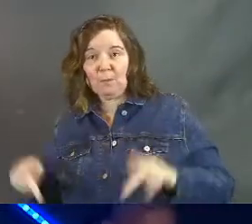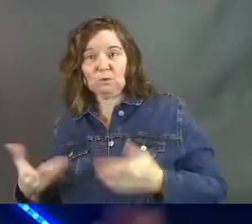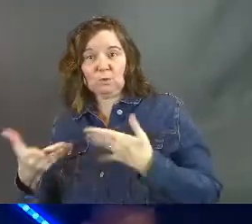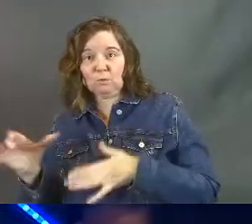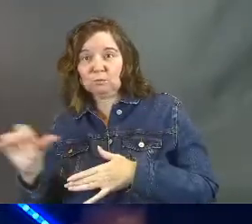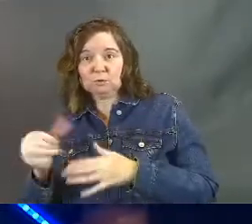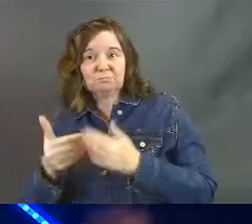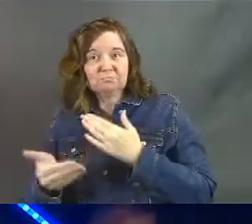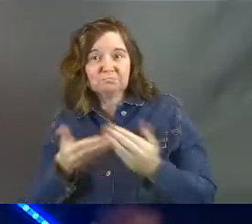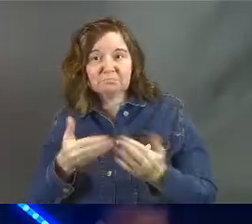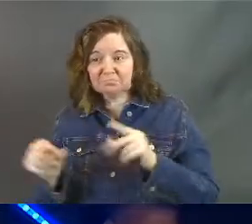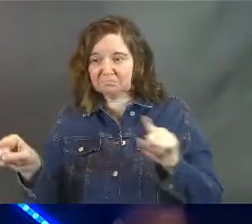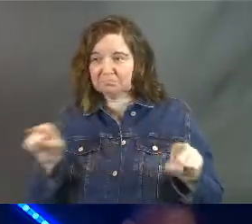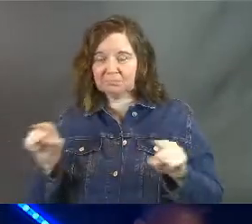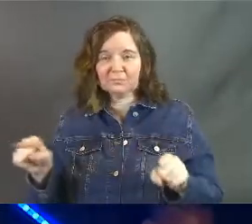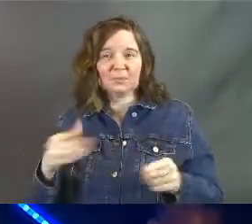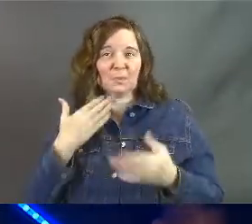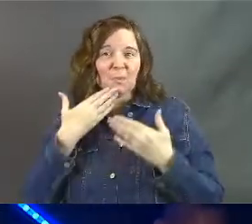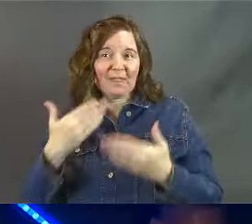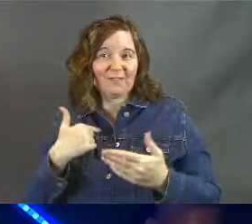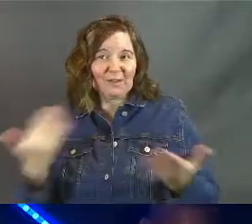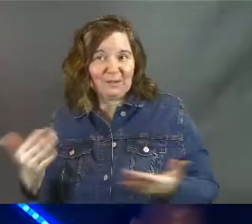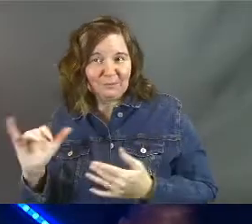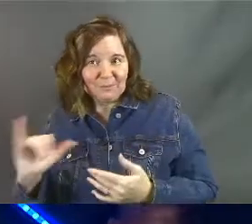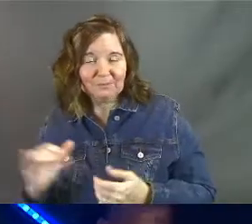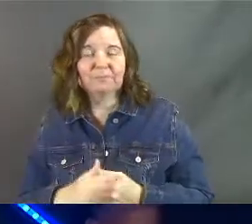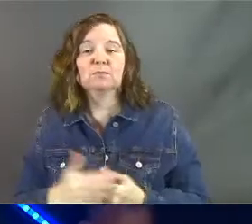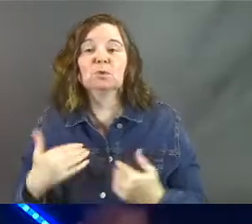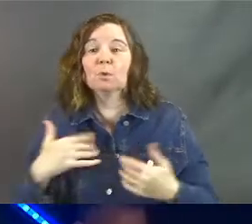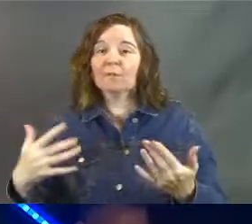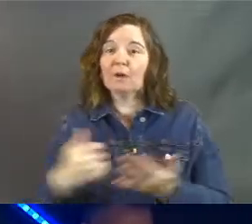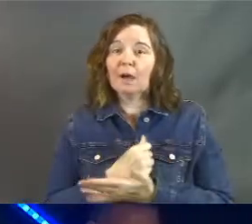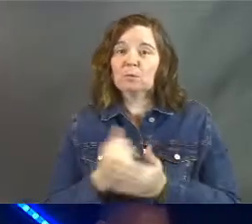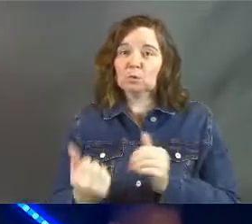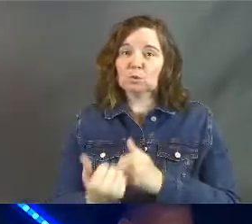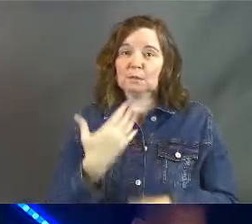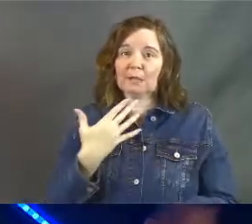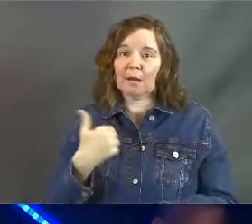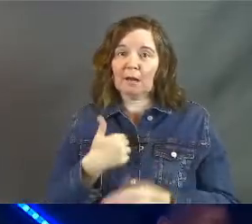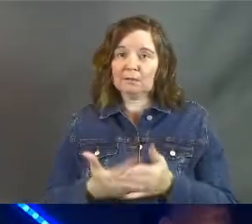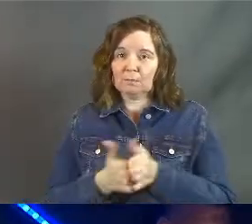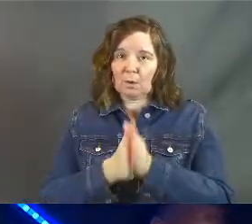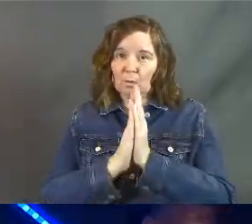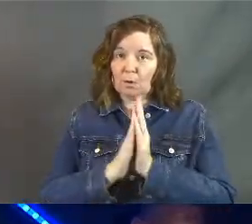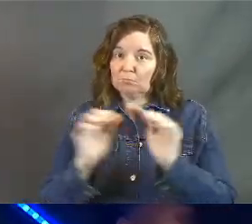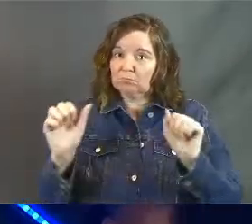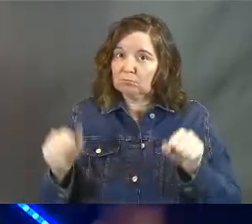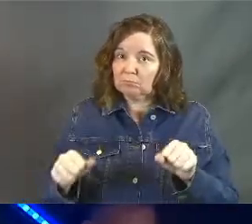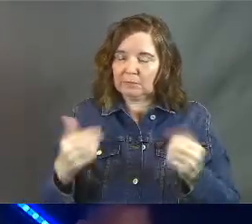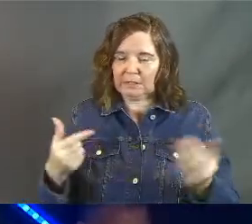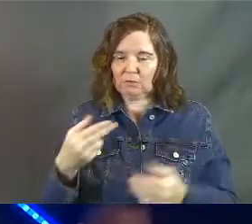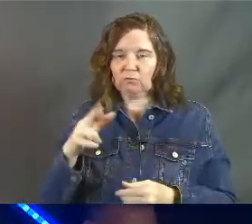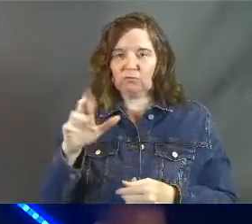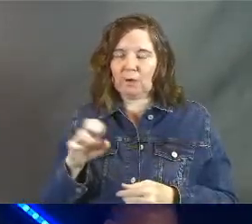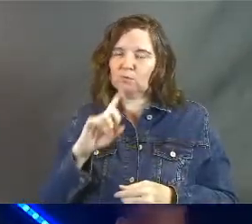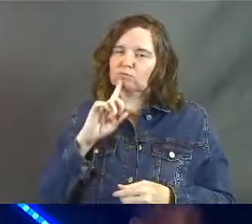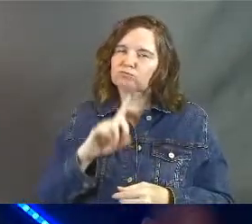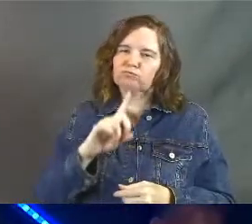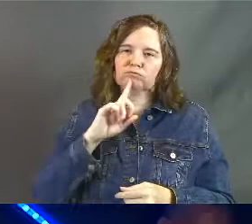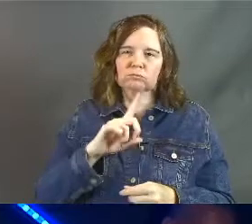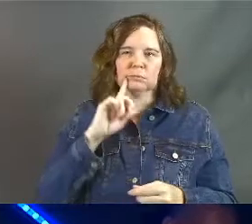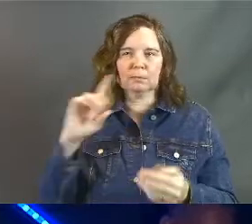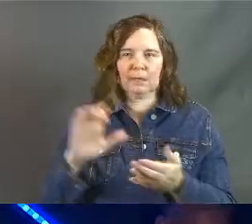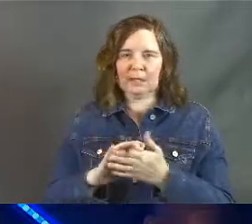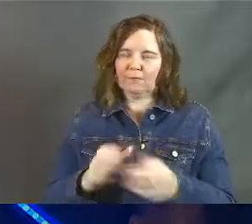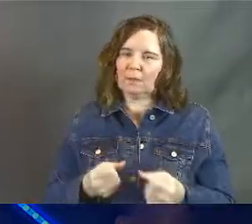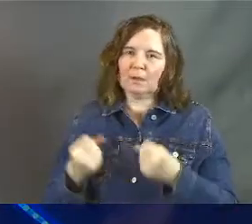we love you too, and we are so glad that you're here as well, you have an opportunity to send in a prayer request. Because here at Grace Fellowship Church, we truly, truly